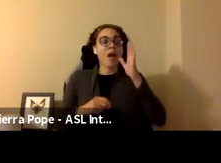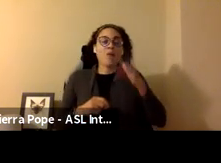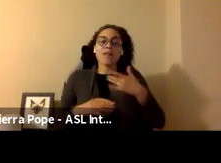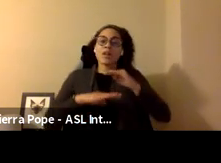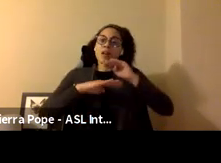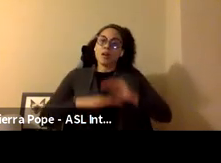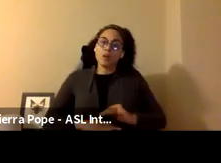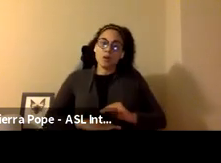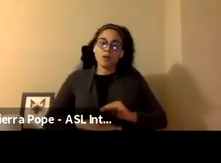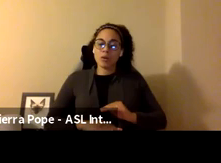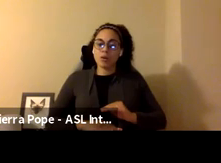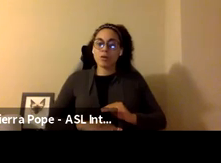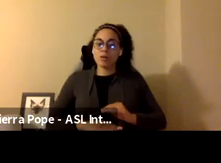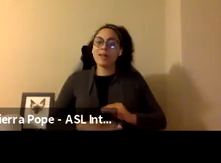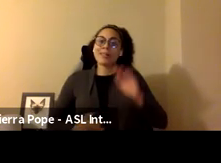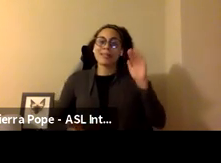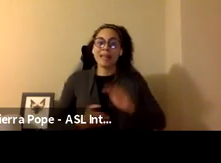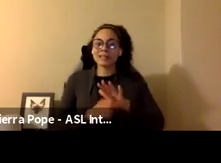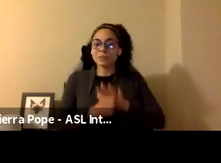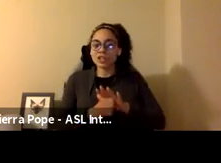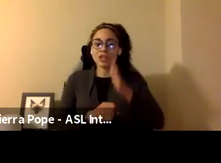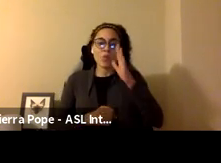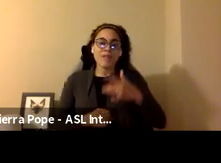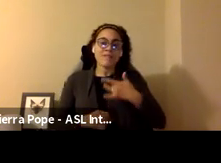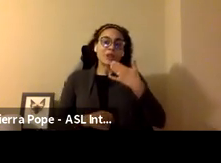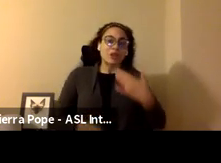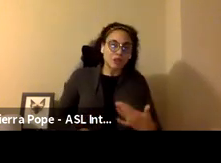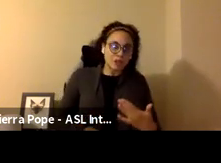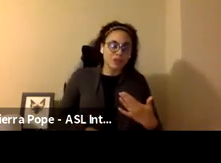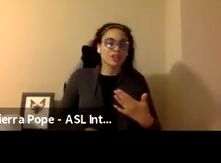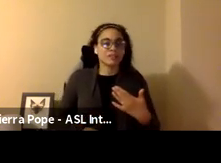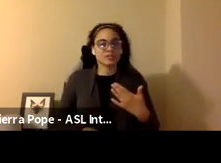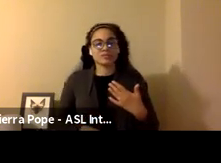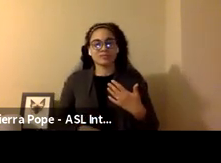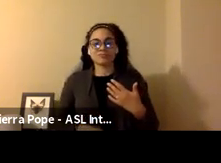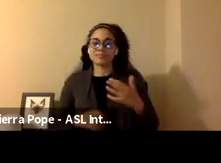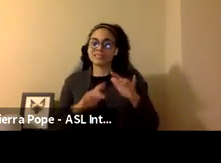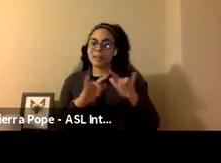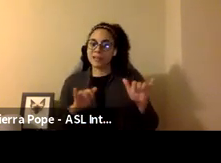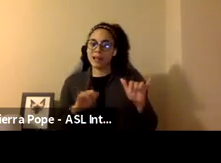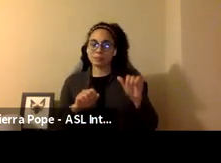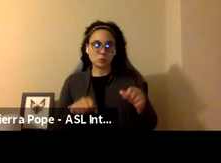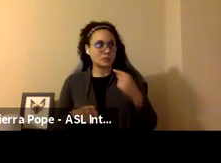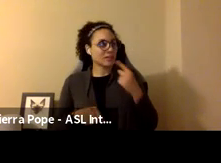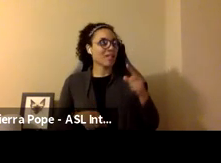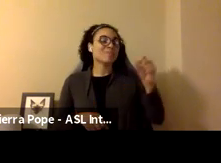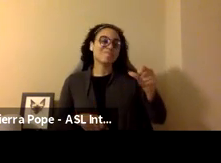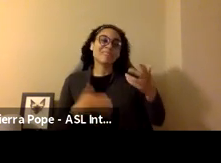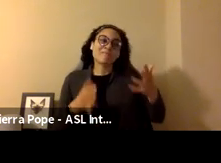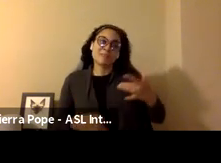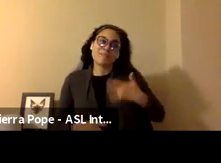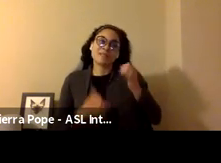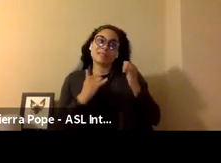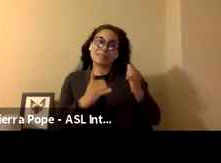I'm not going to have so much pressure. This would be a great time to share with them too. Yeah, I felt that way. I mean, I can